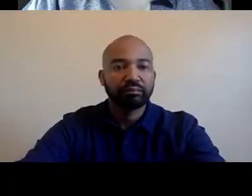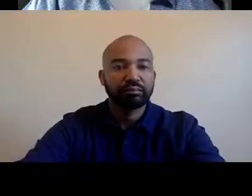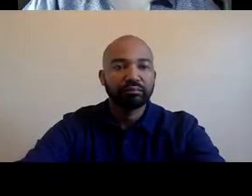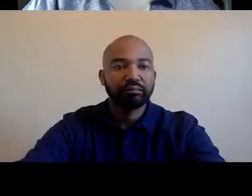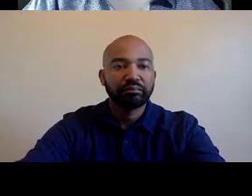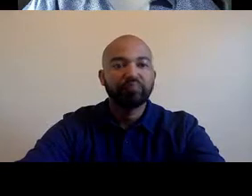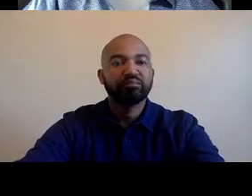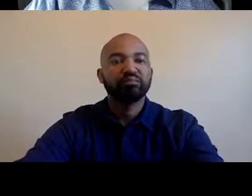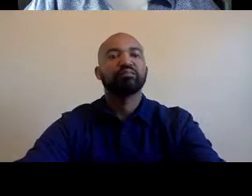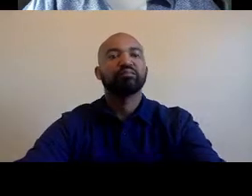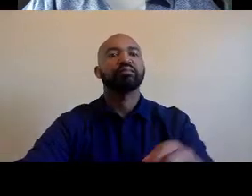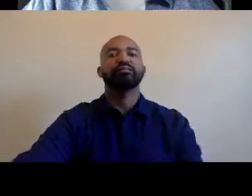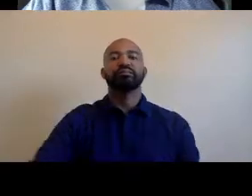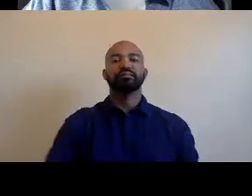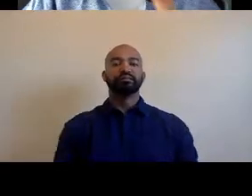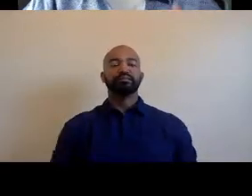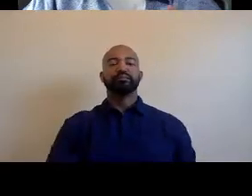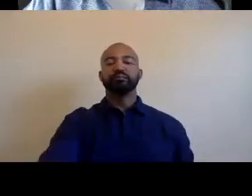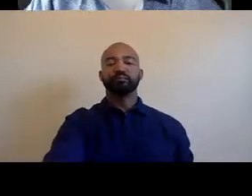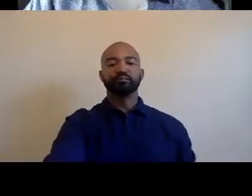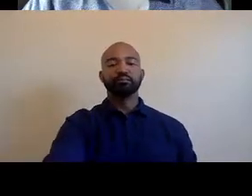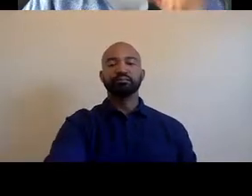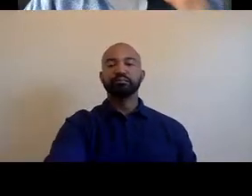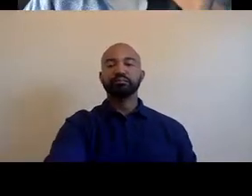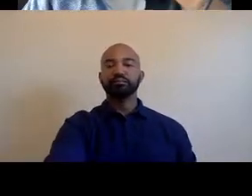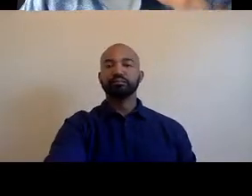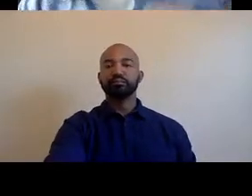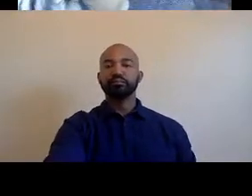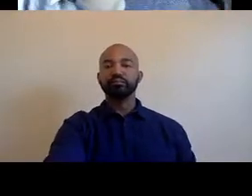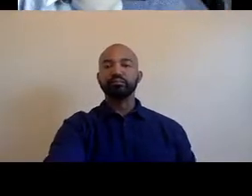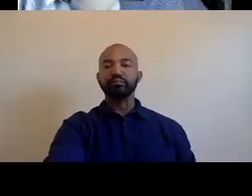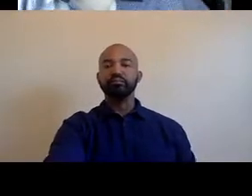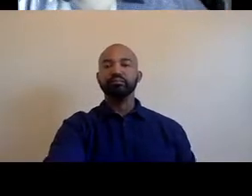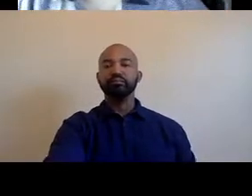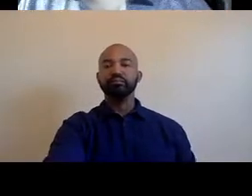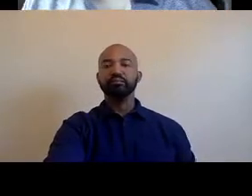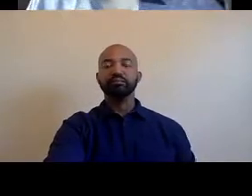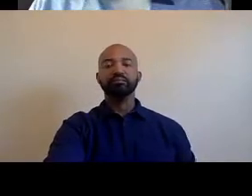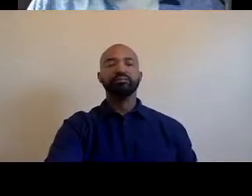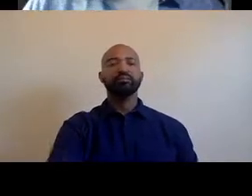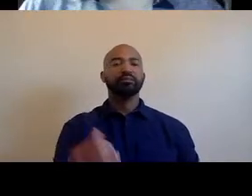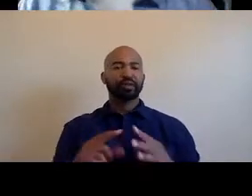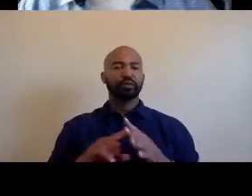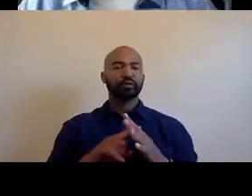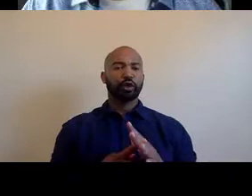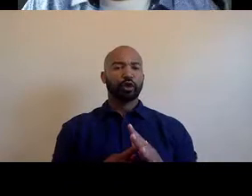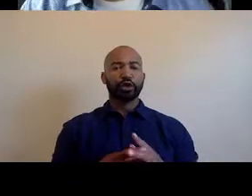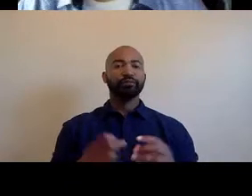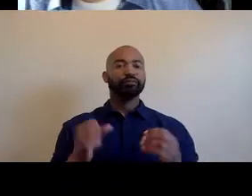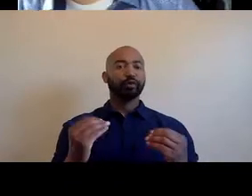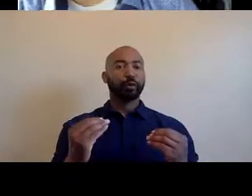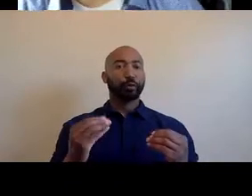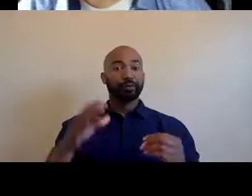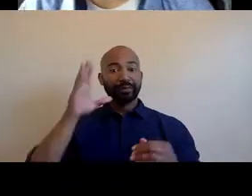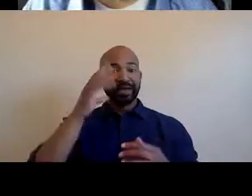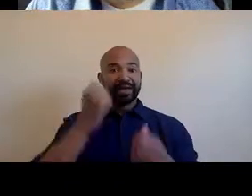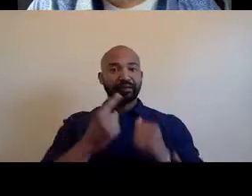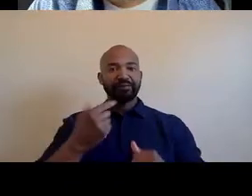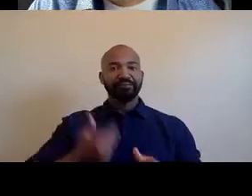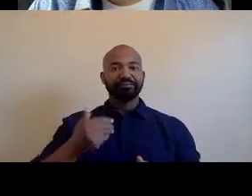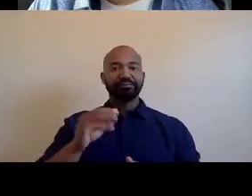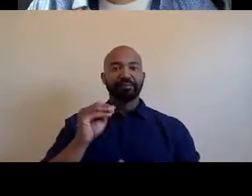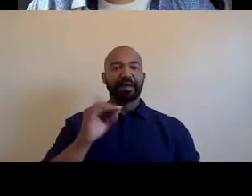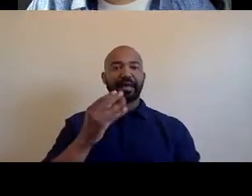get started. We're at 2 minutes after. That should work. So hi, everybody. I'm Michael Munson, and I'm